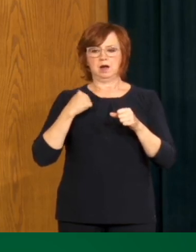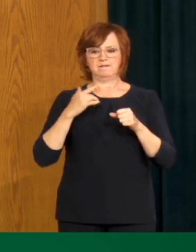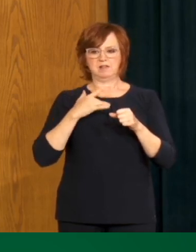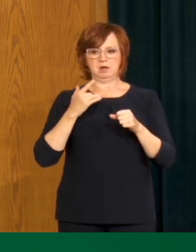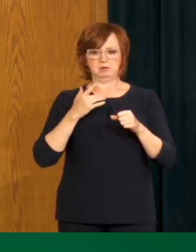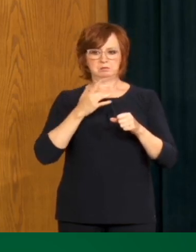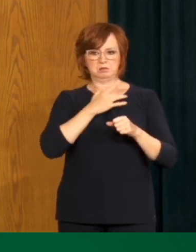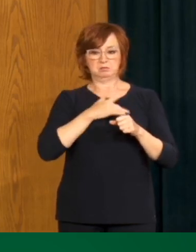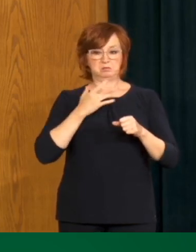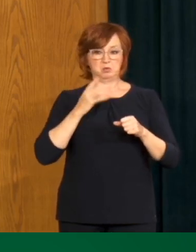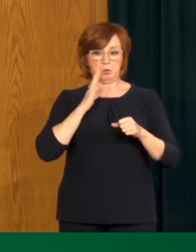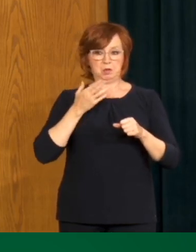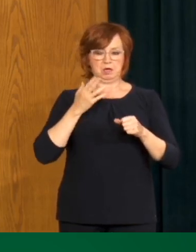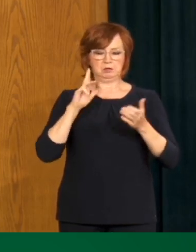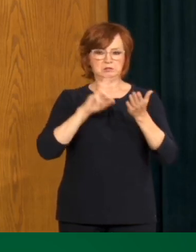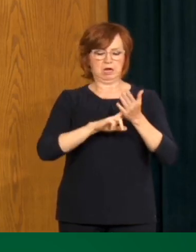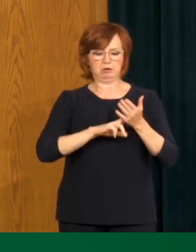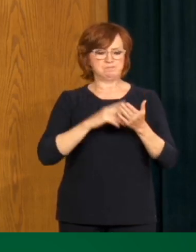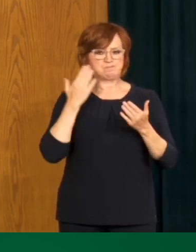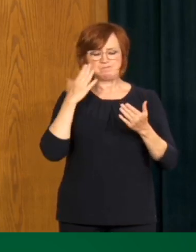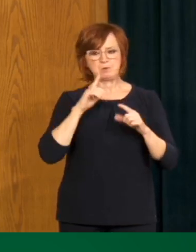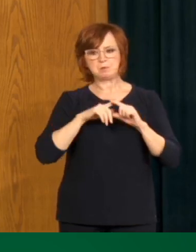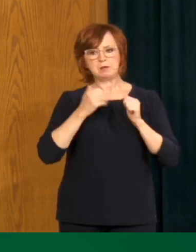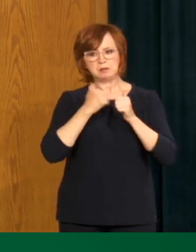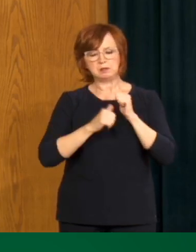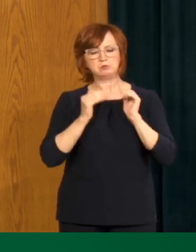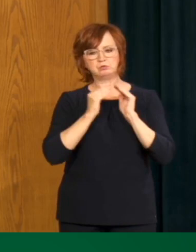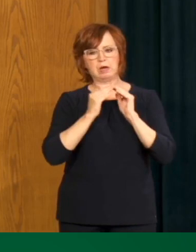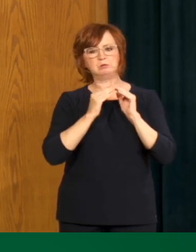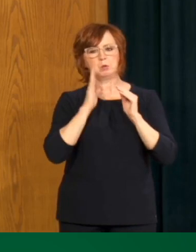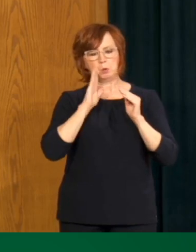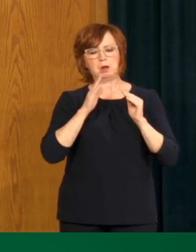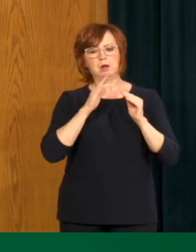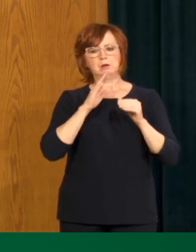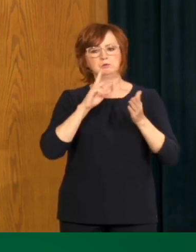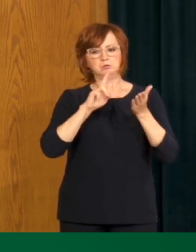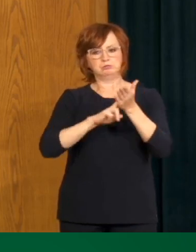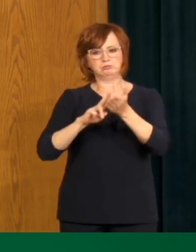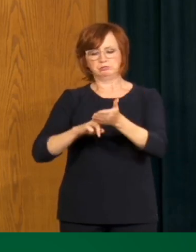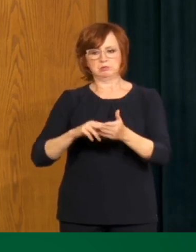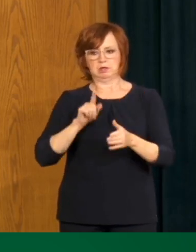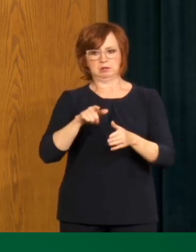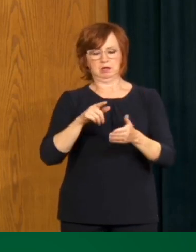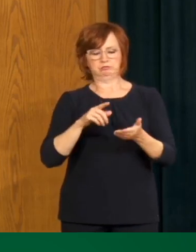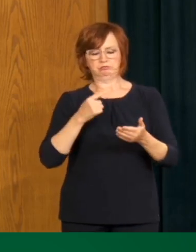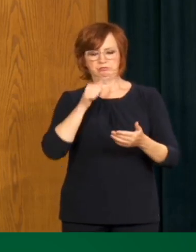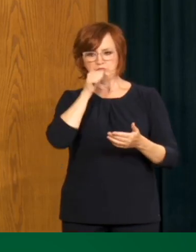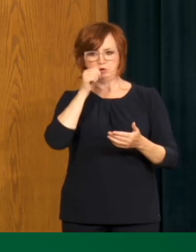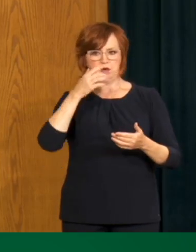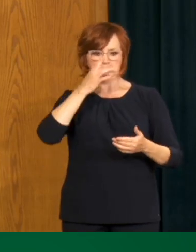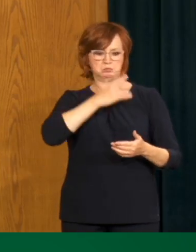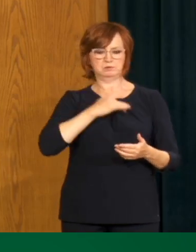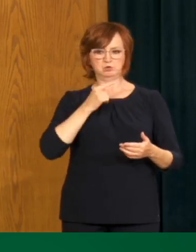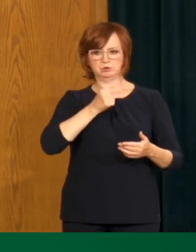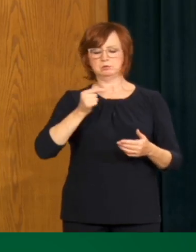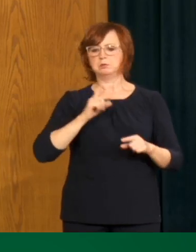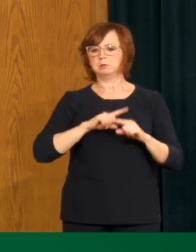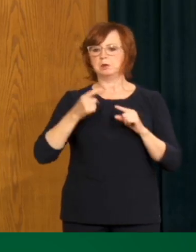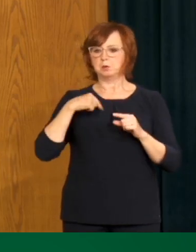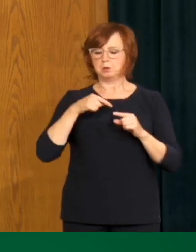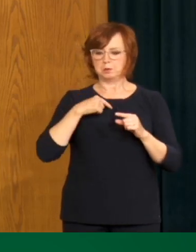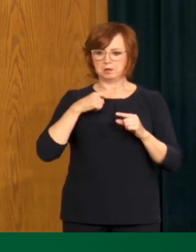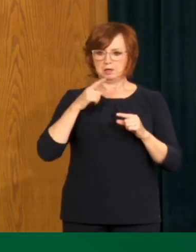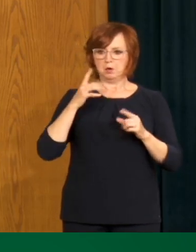portion of that, and so we're going through exactly what that entails, what the amount would be. We would ask that the federal government